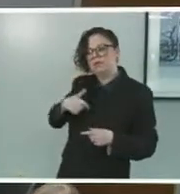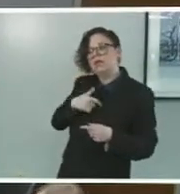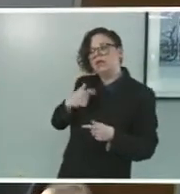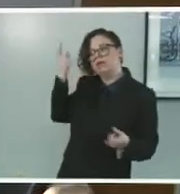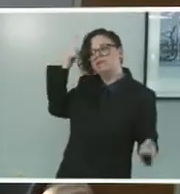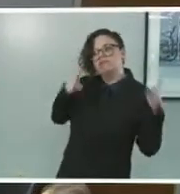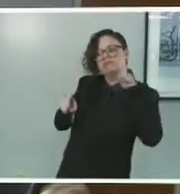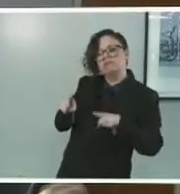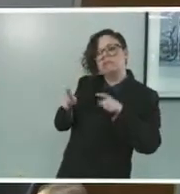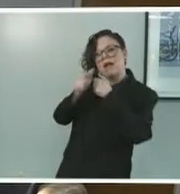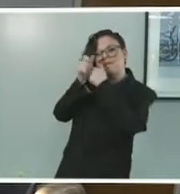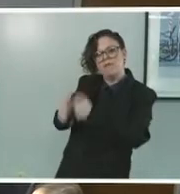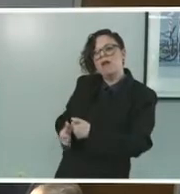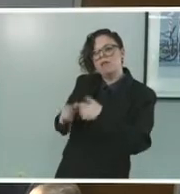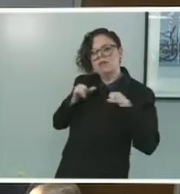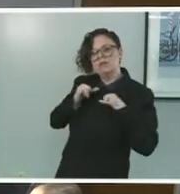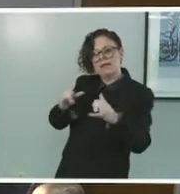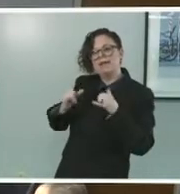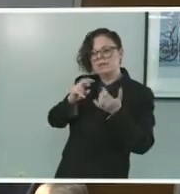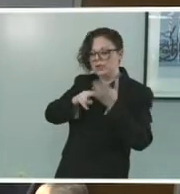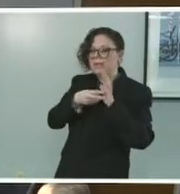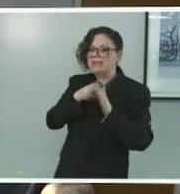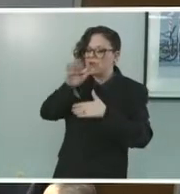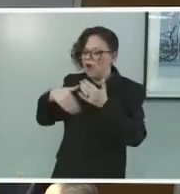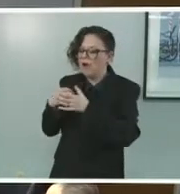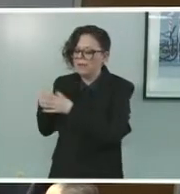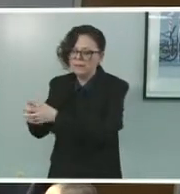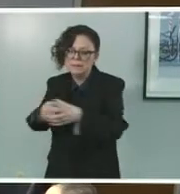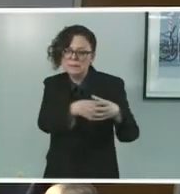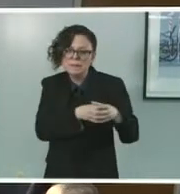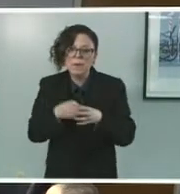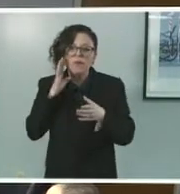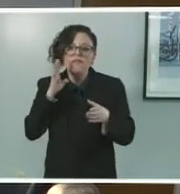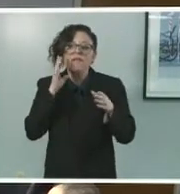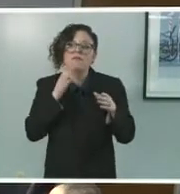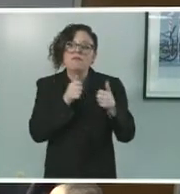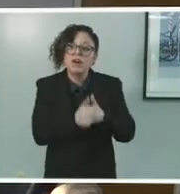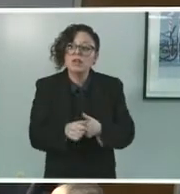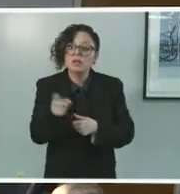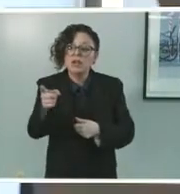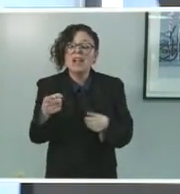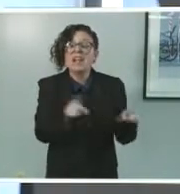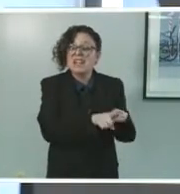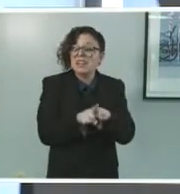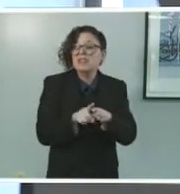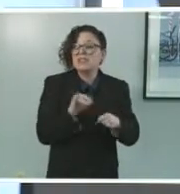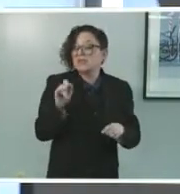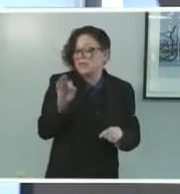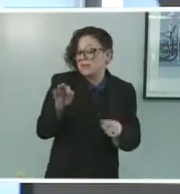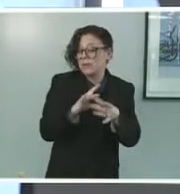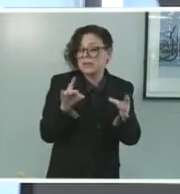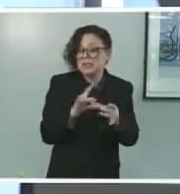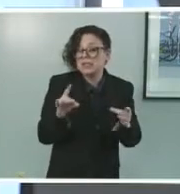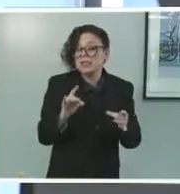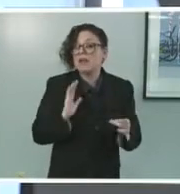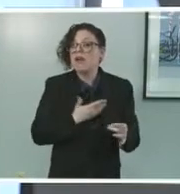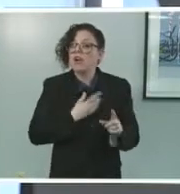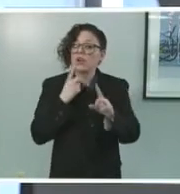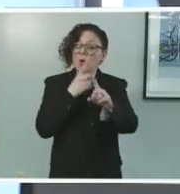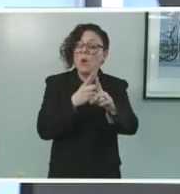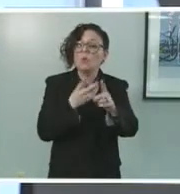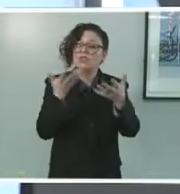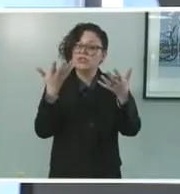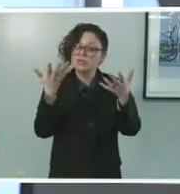well. Jeff, okay. Yes. One point on that with, and this I have to give credit to the city attorney and the city attorney's office. The goal was to be